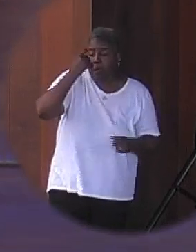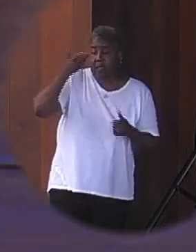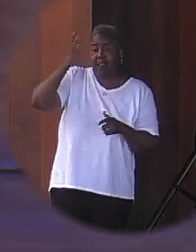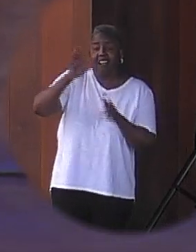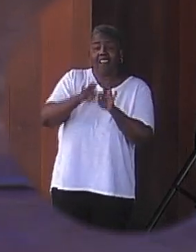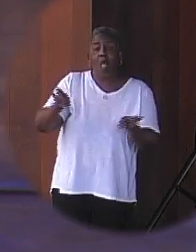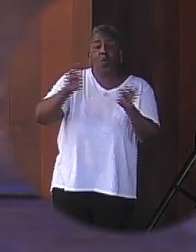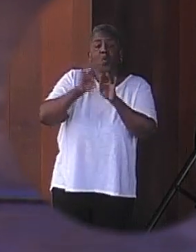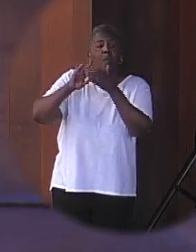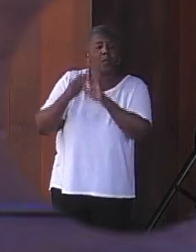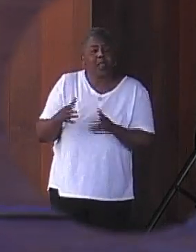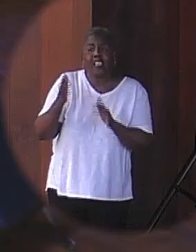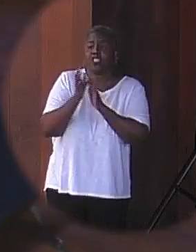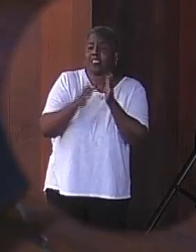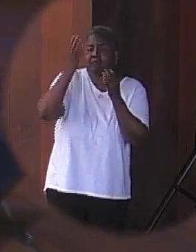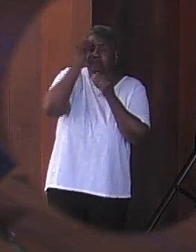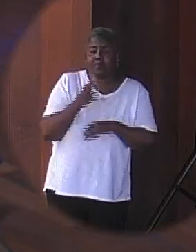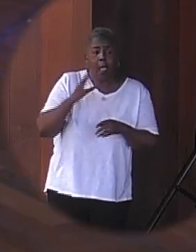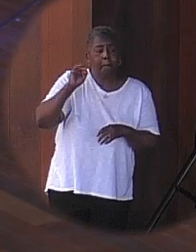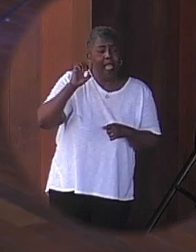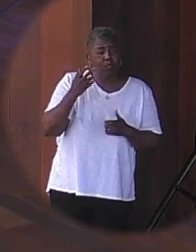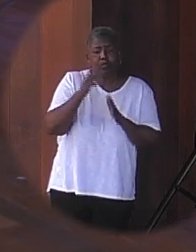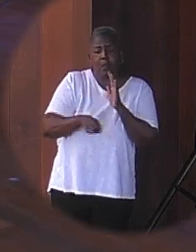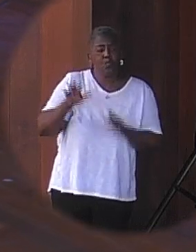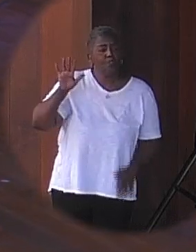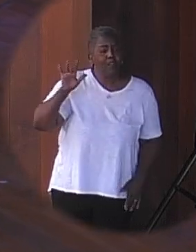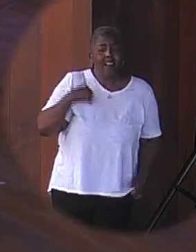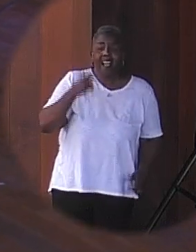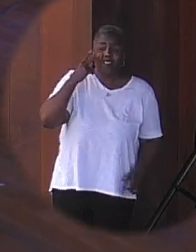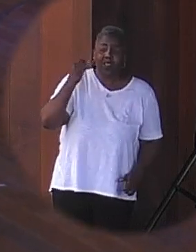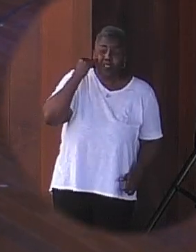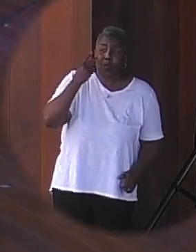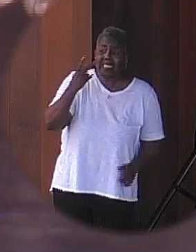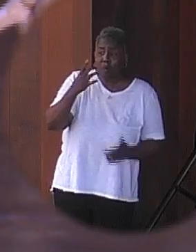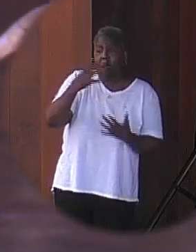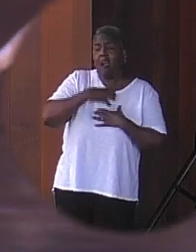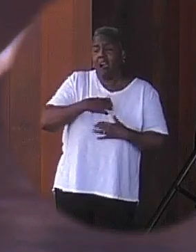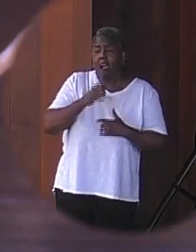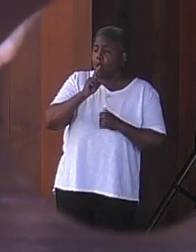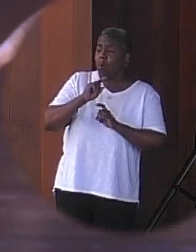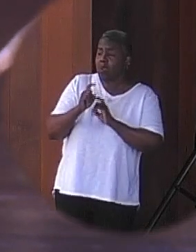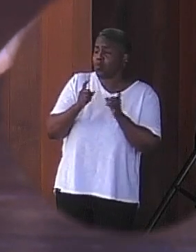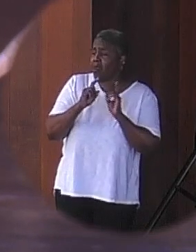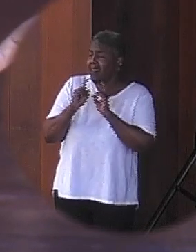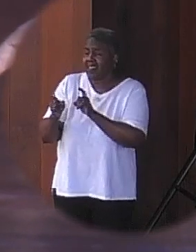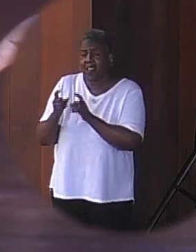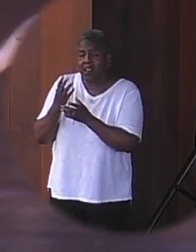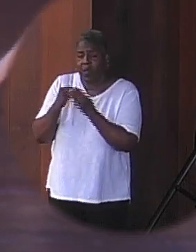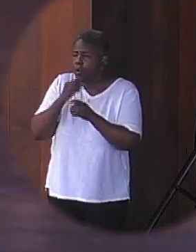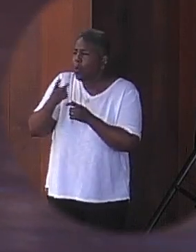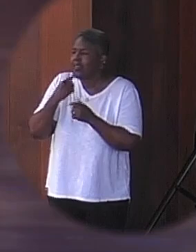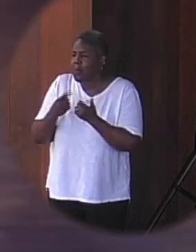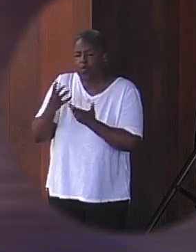community, Jesus tells us in Matthew 25, if you see someone hungry and you walk over them, don't